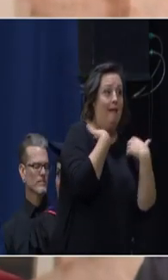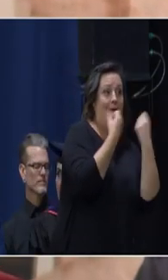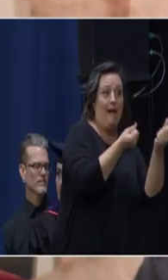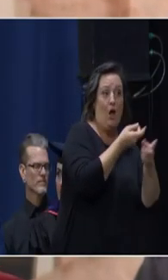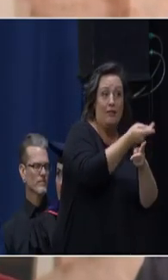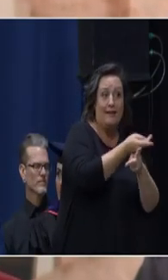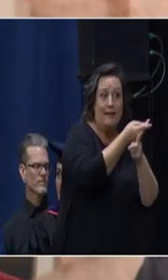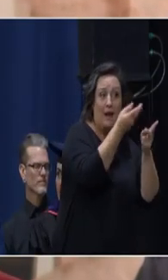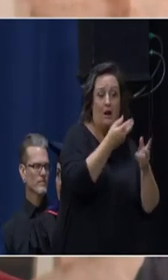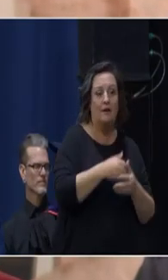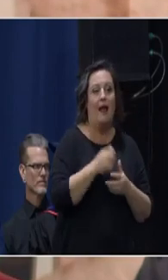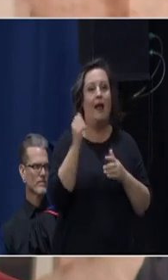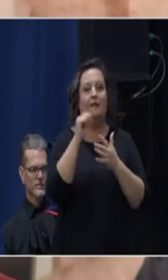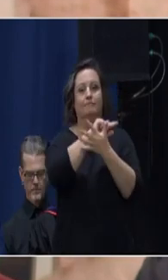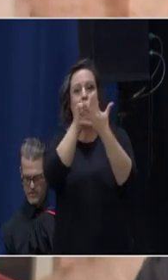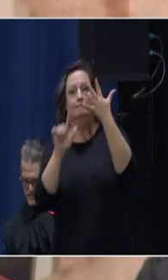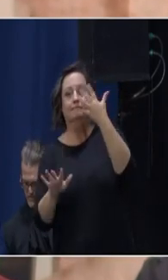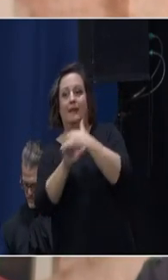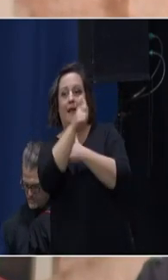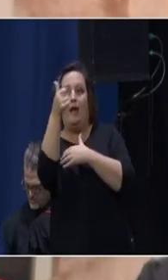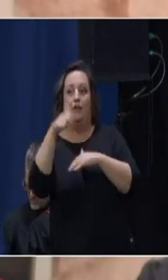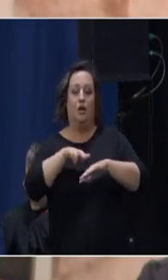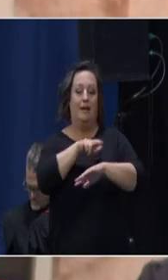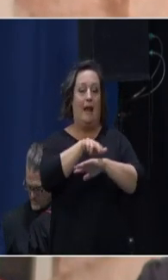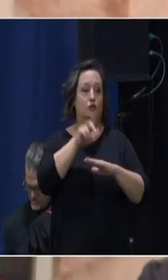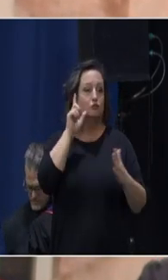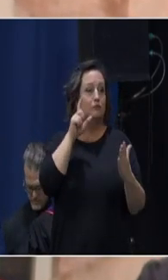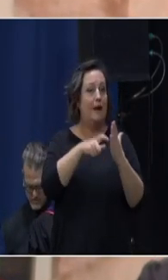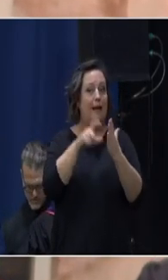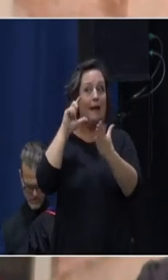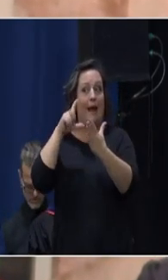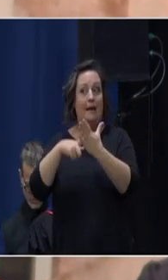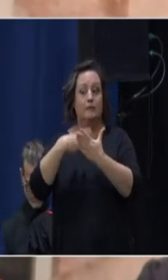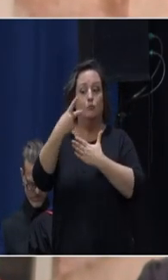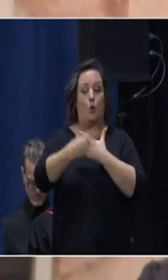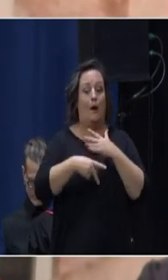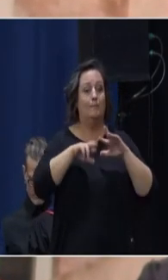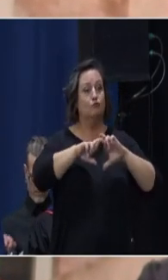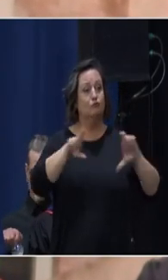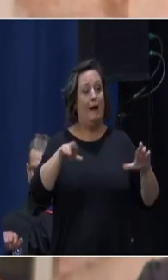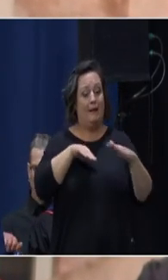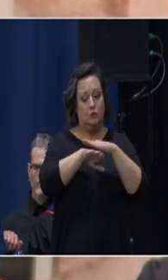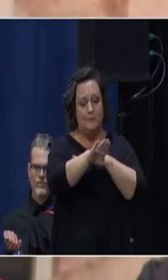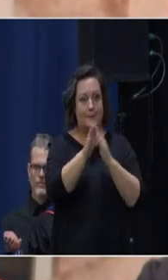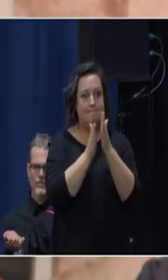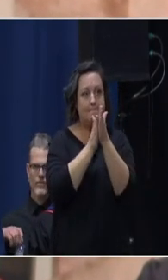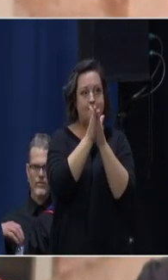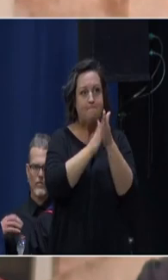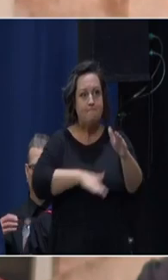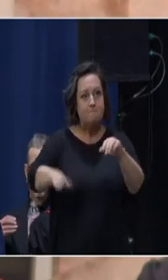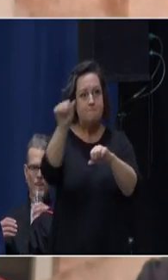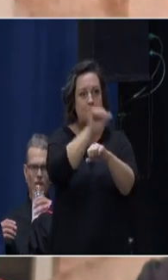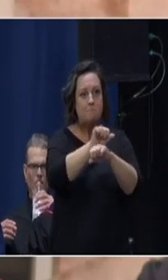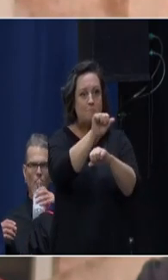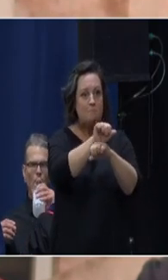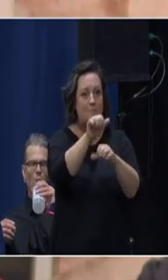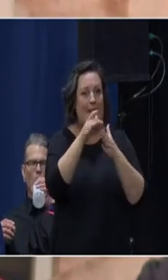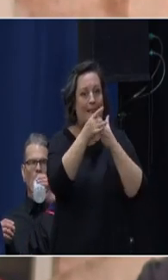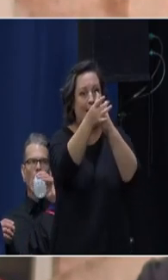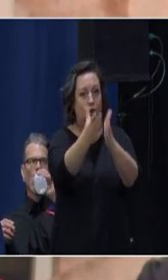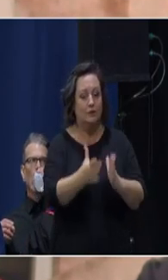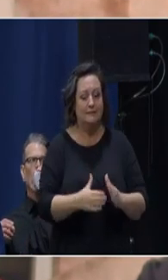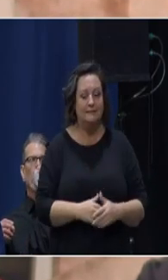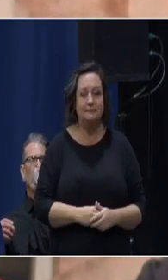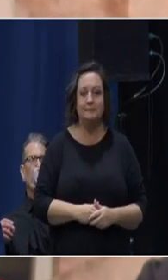graduate from our nationally recognized programs, ready to enter careers as leaders and innovators. As you enjoy